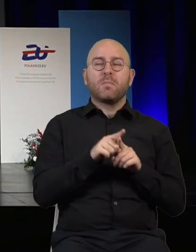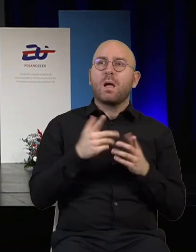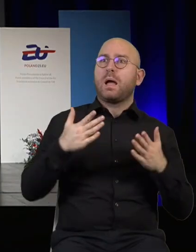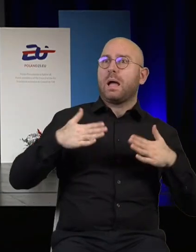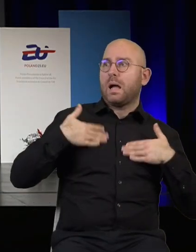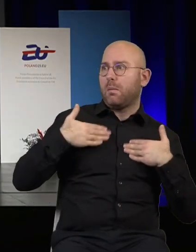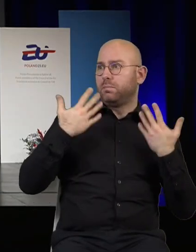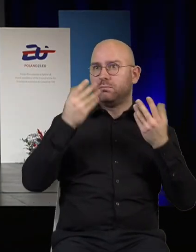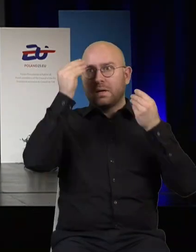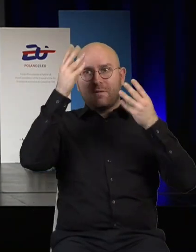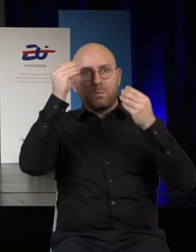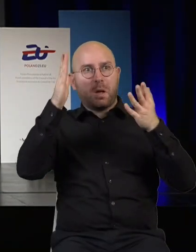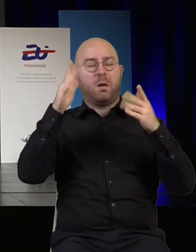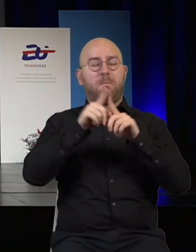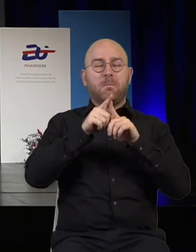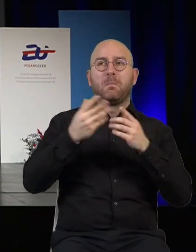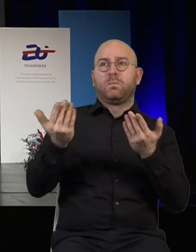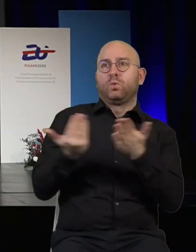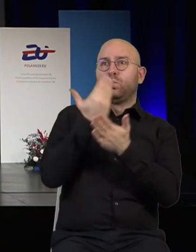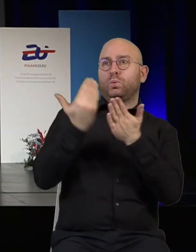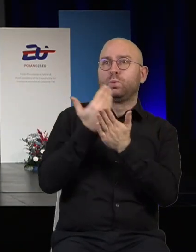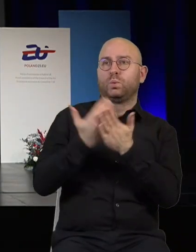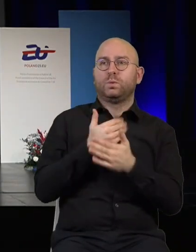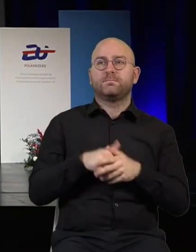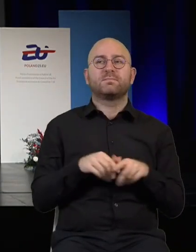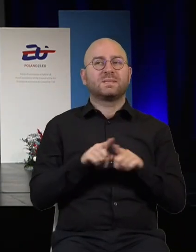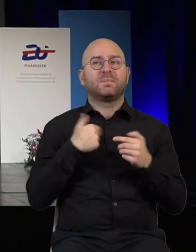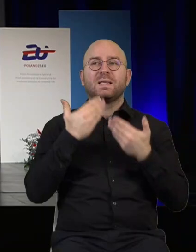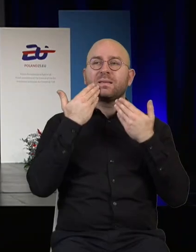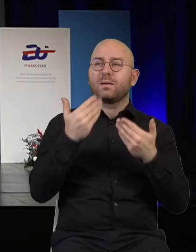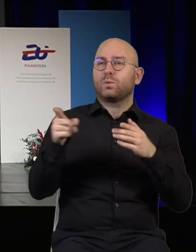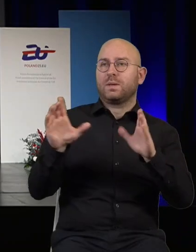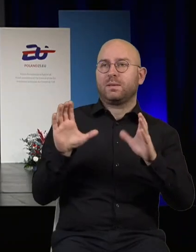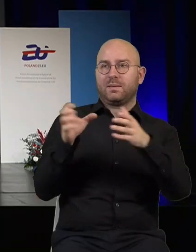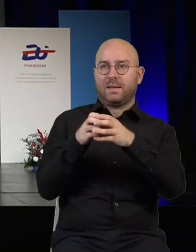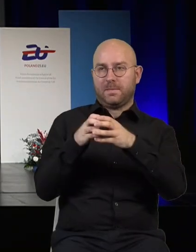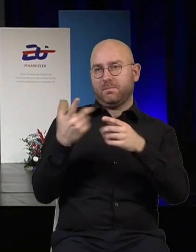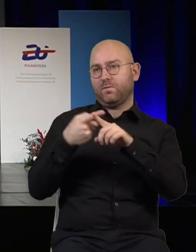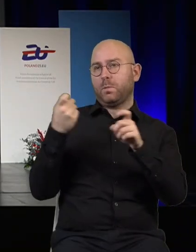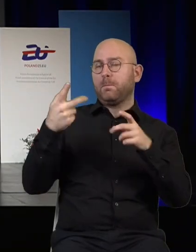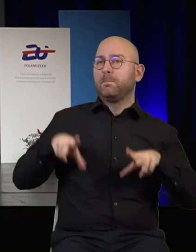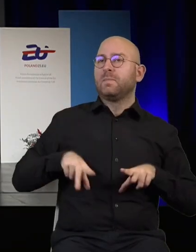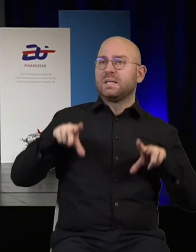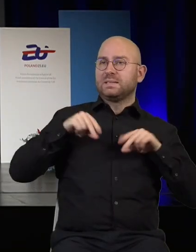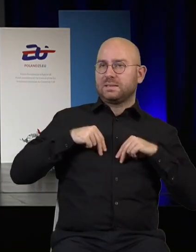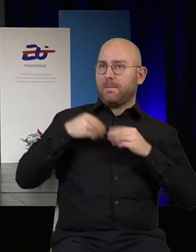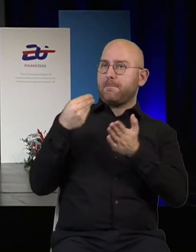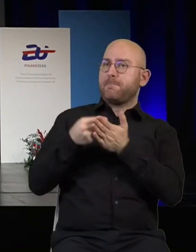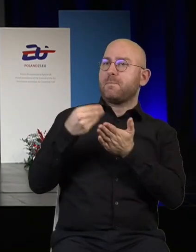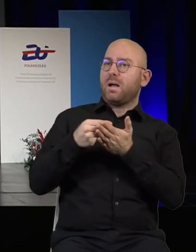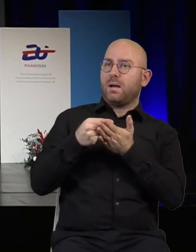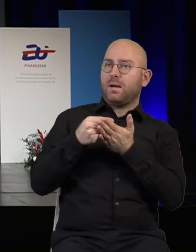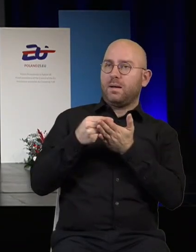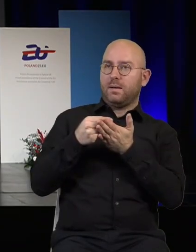the team from the Ministry of Regional Funds and Development, for Jarosław